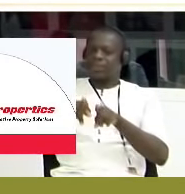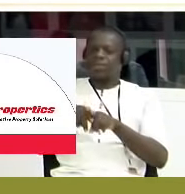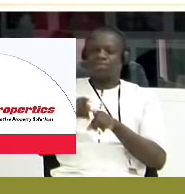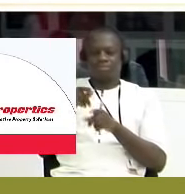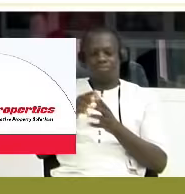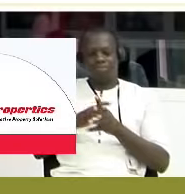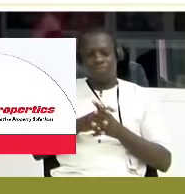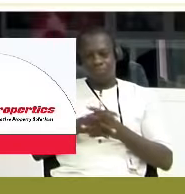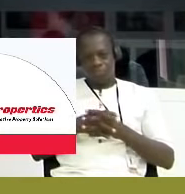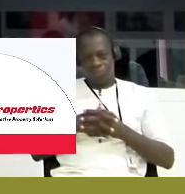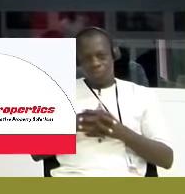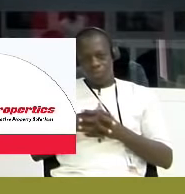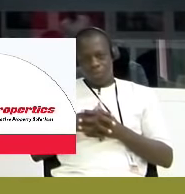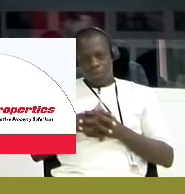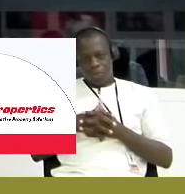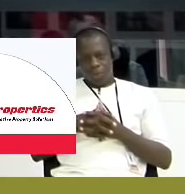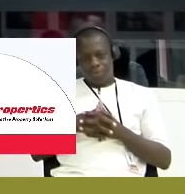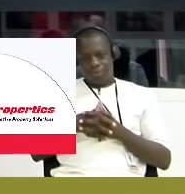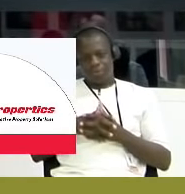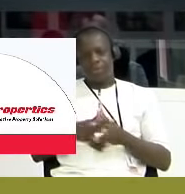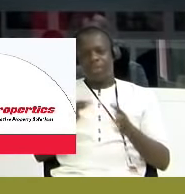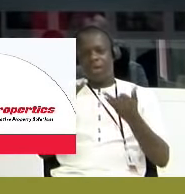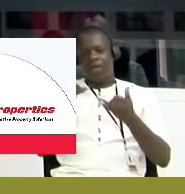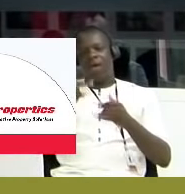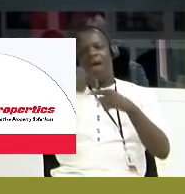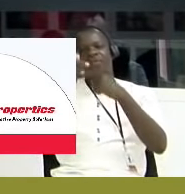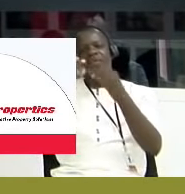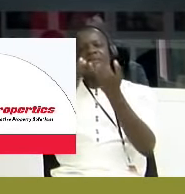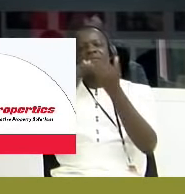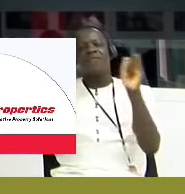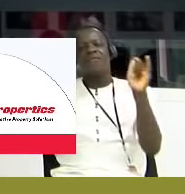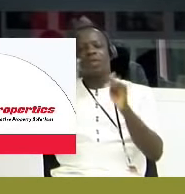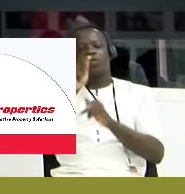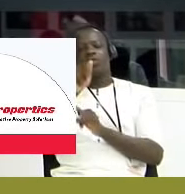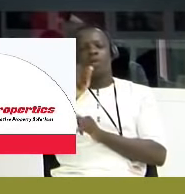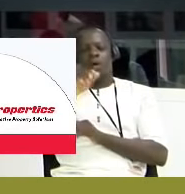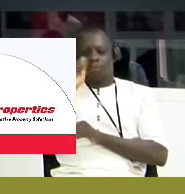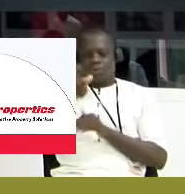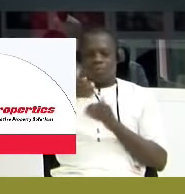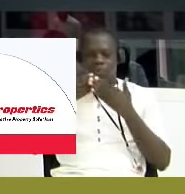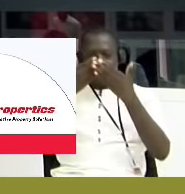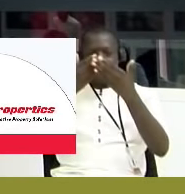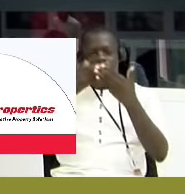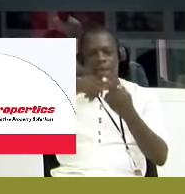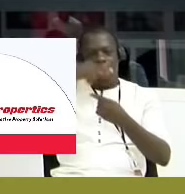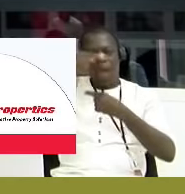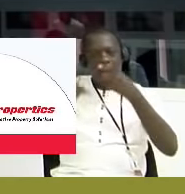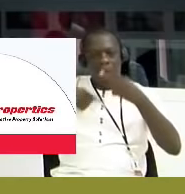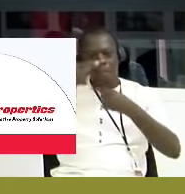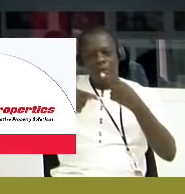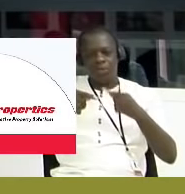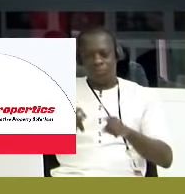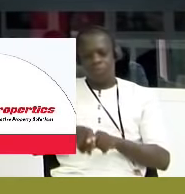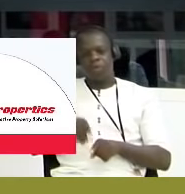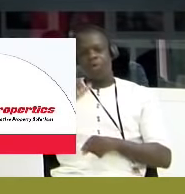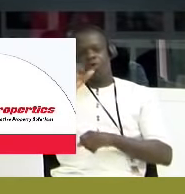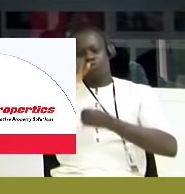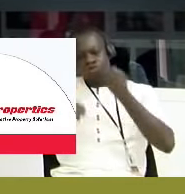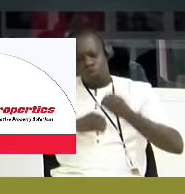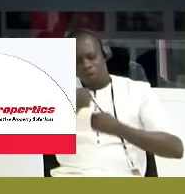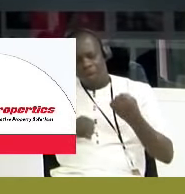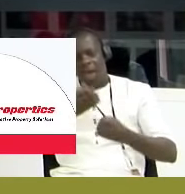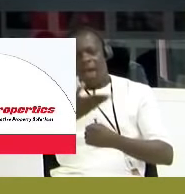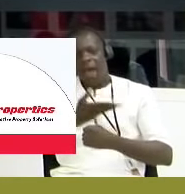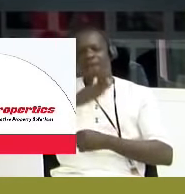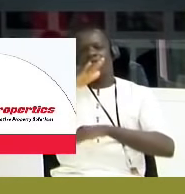After you were released, can you tell us about the impact that your detention had on